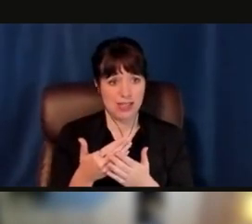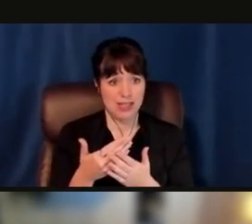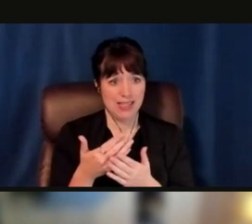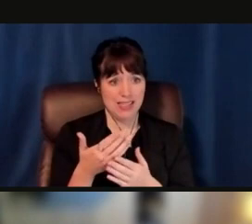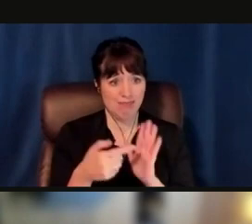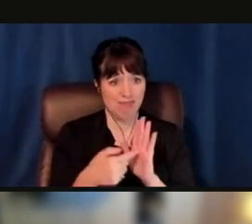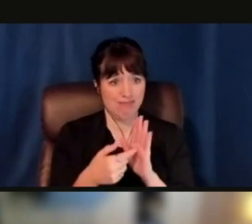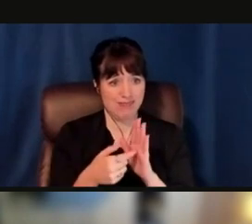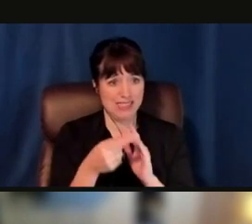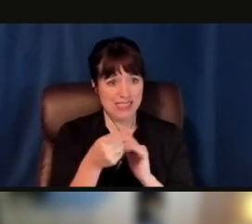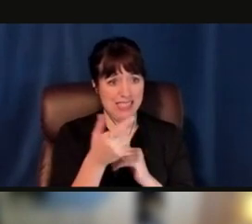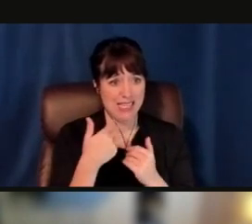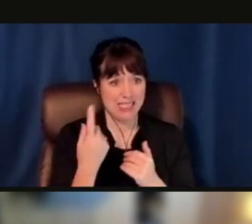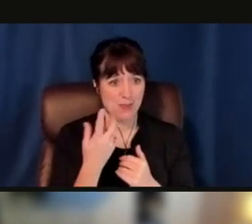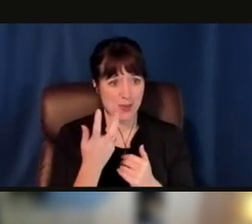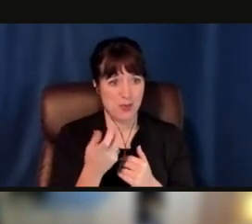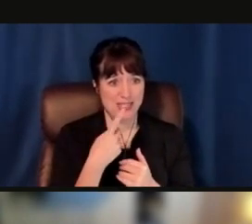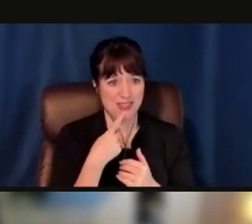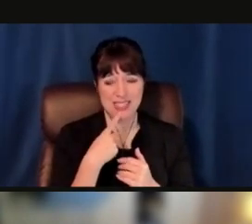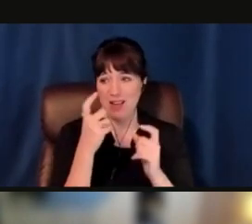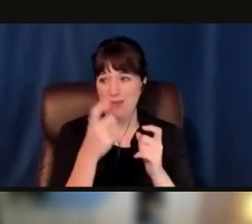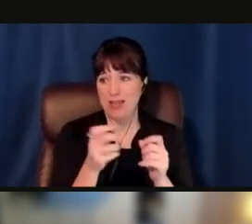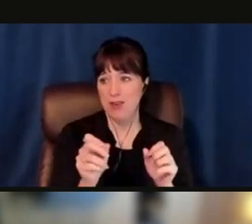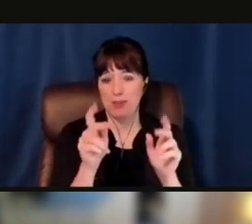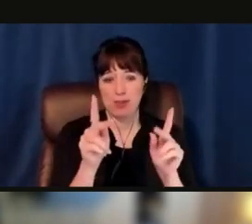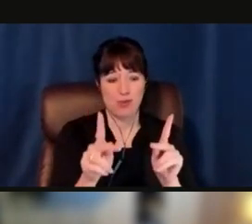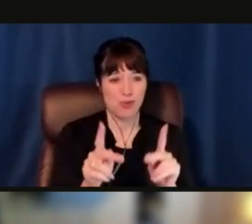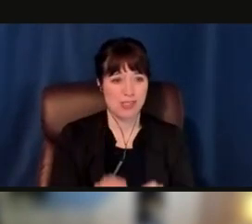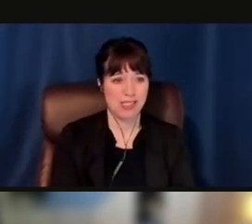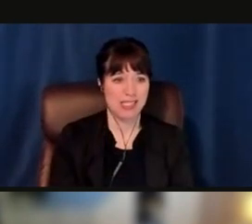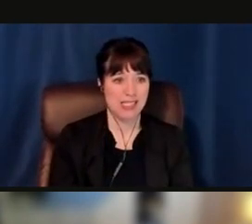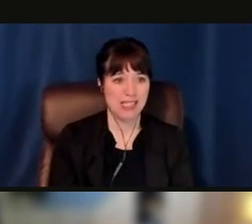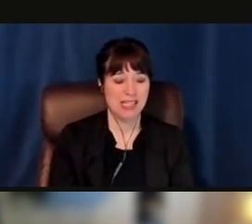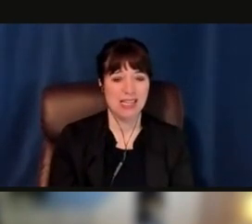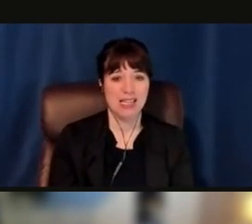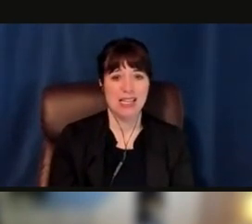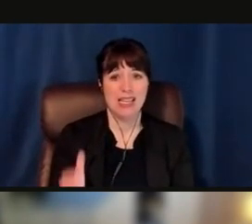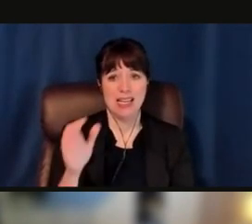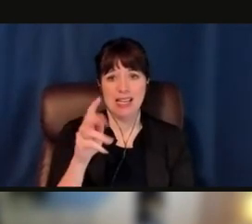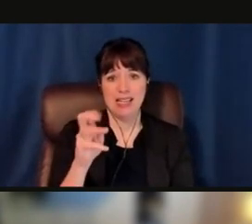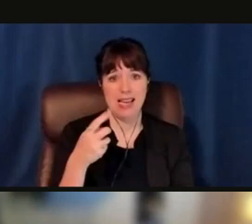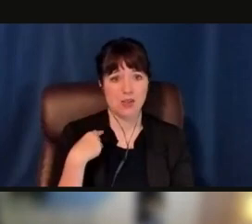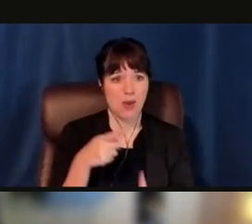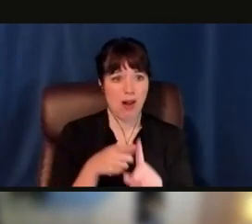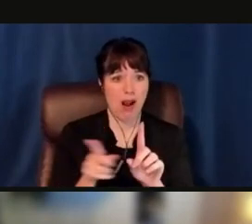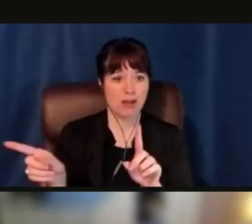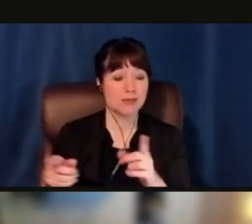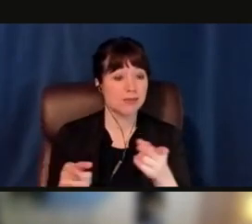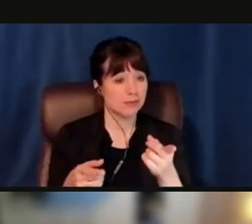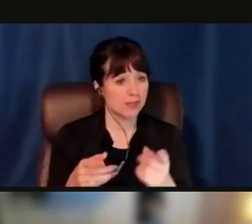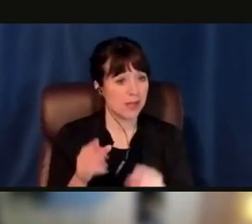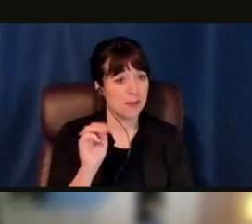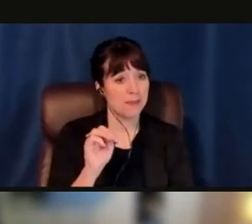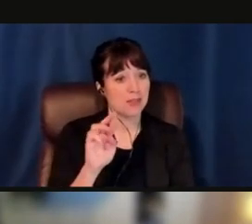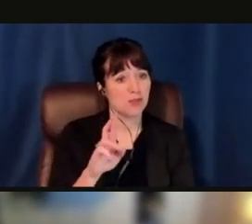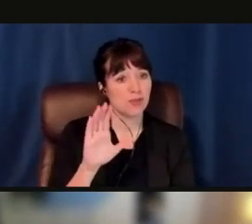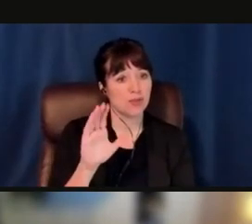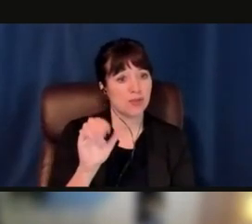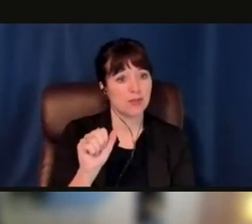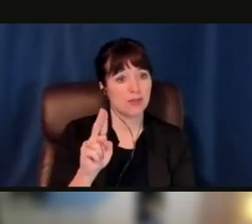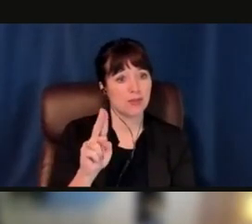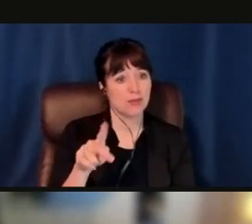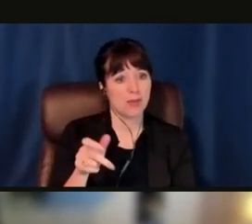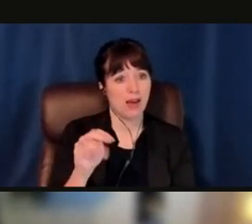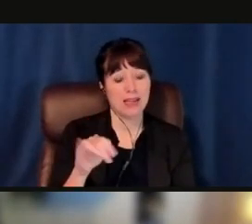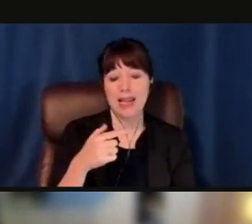to say. So I want to give him the opportunity just in case we're going a little too far afield. Mr. Kapani. I didn't